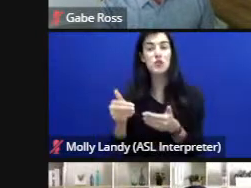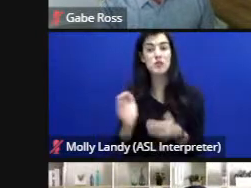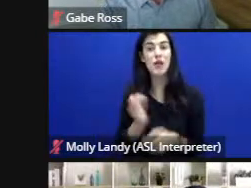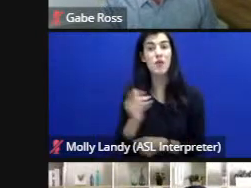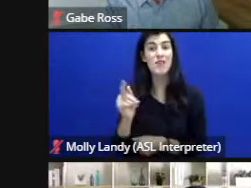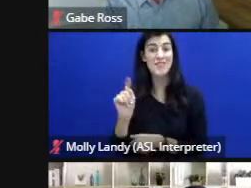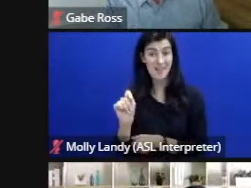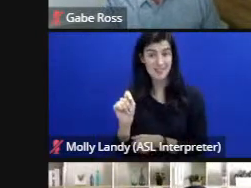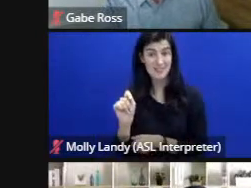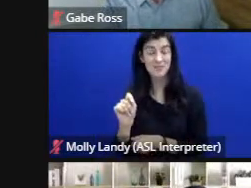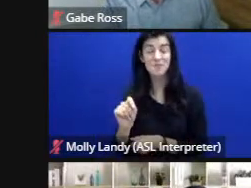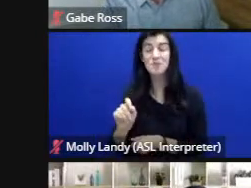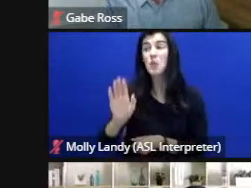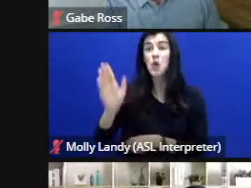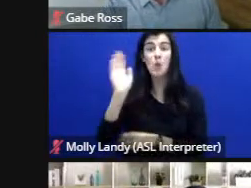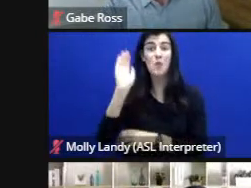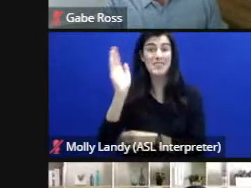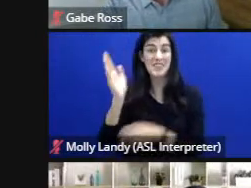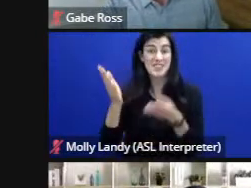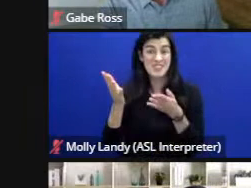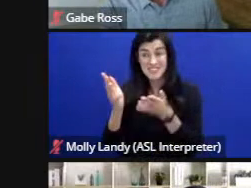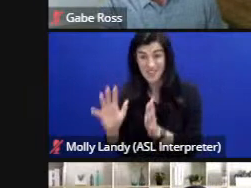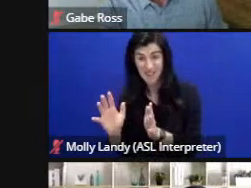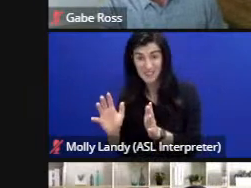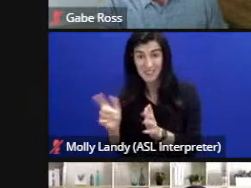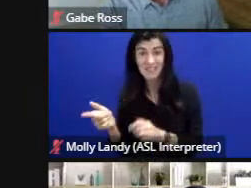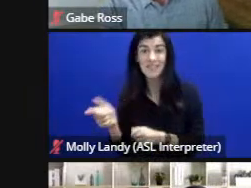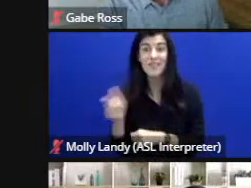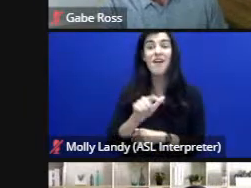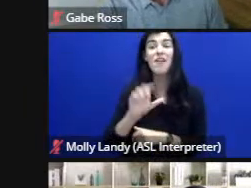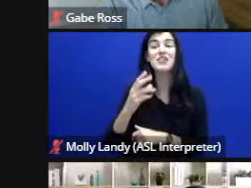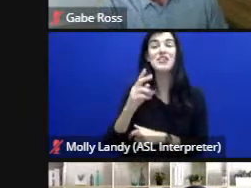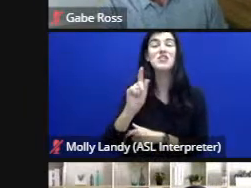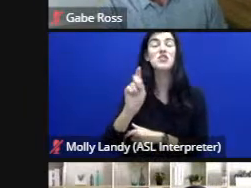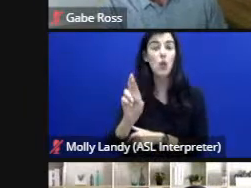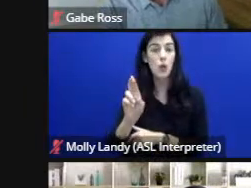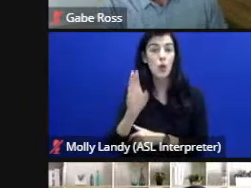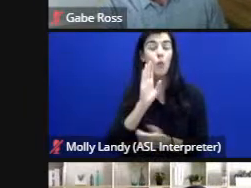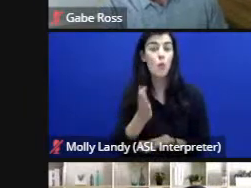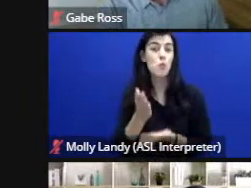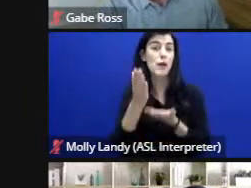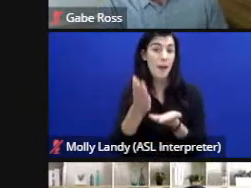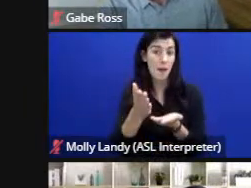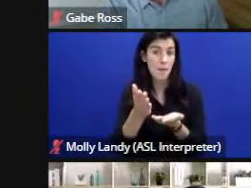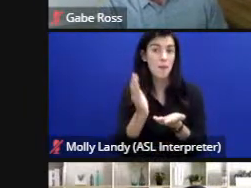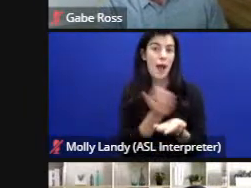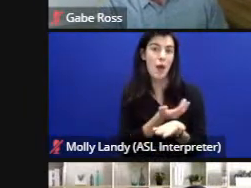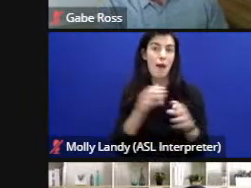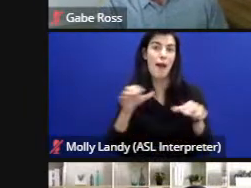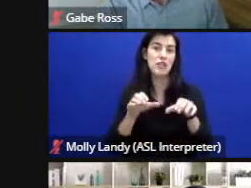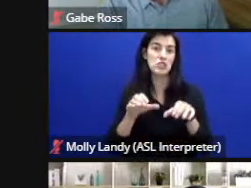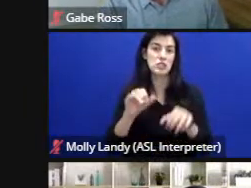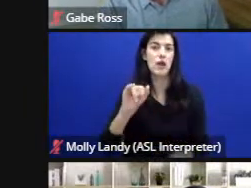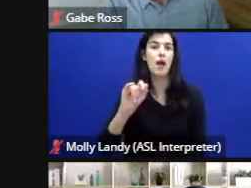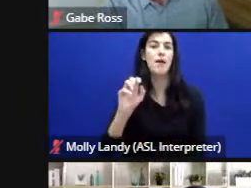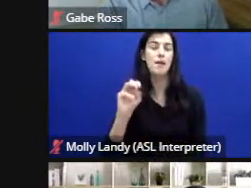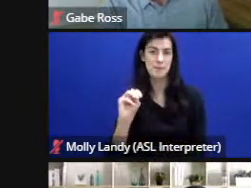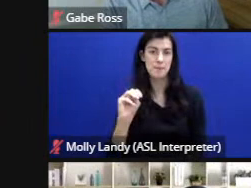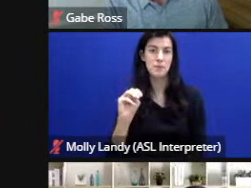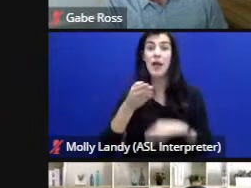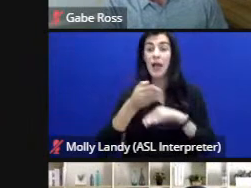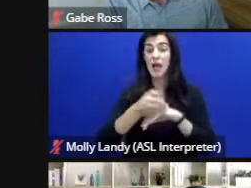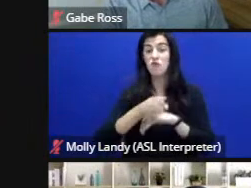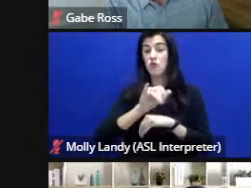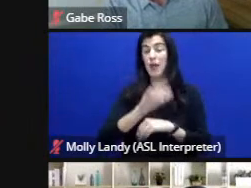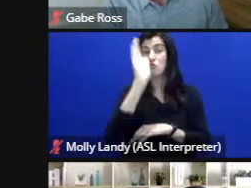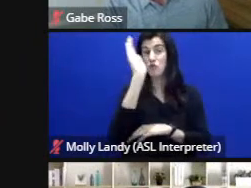presentation, our Chancellor will take up the action item, and at that time, after his presentation, I am